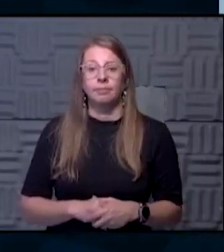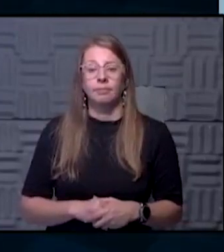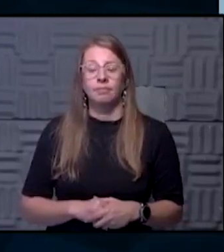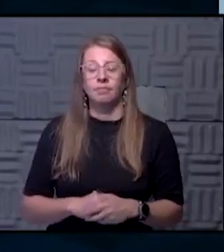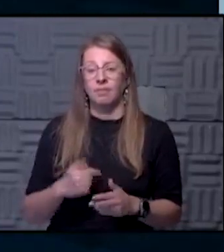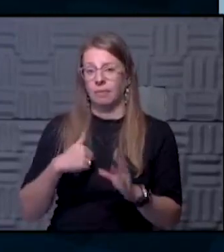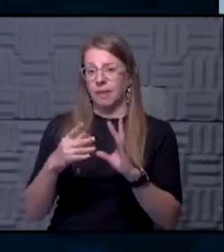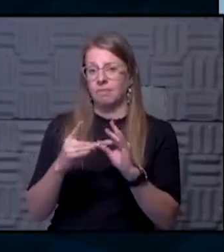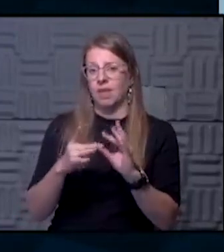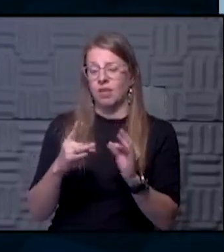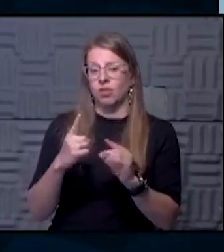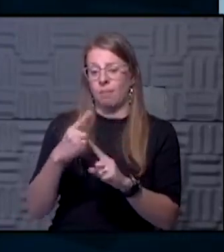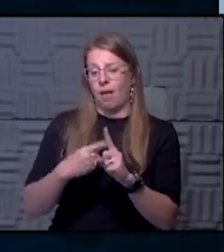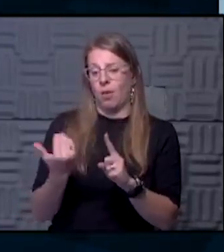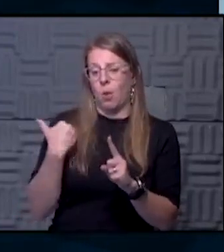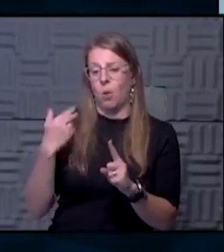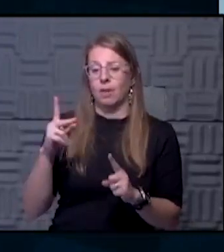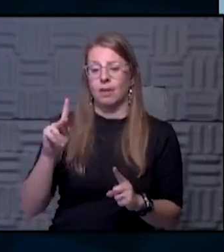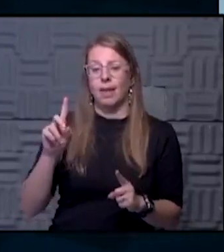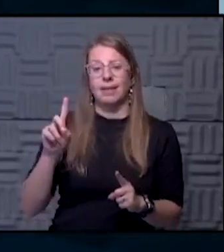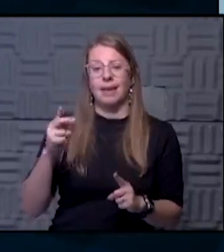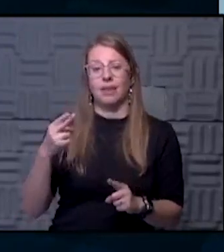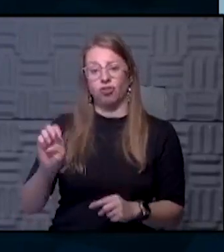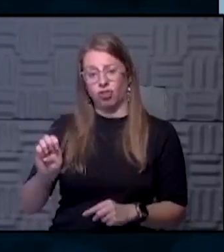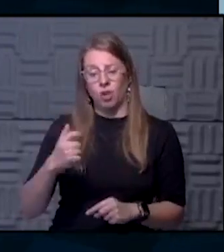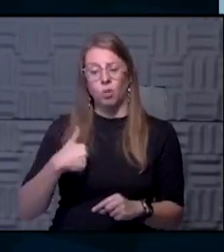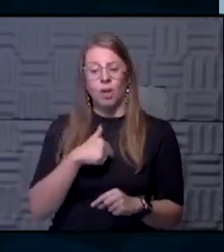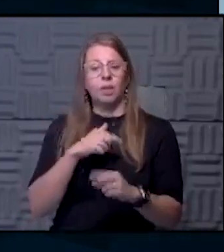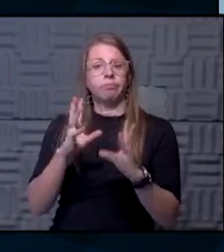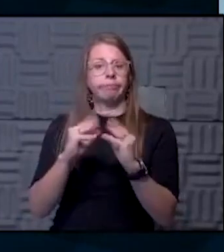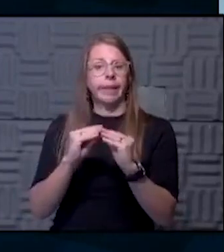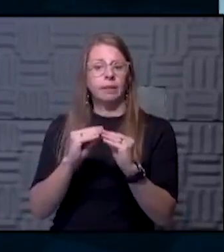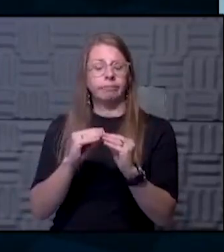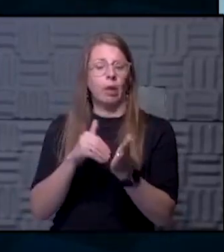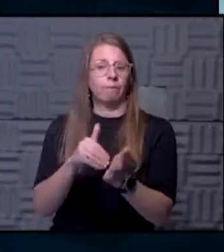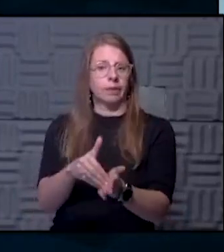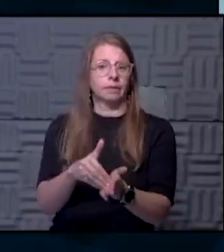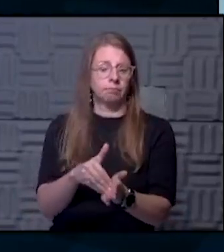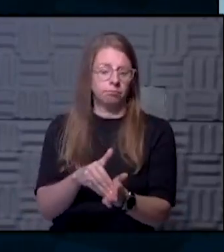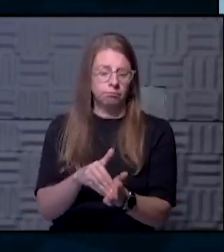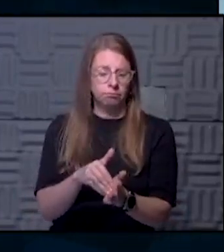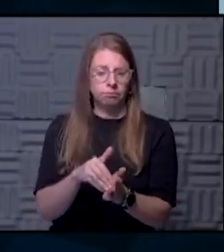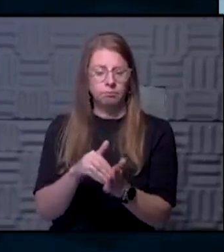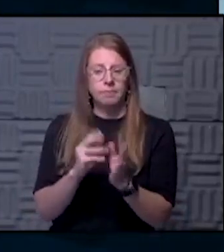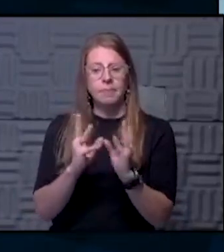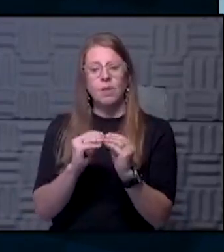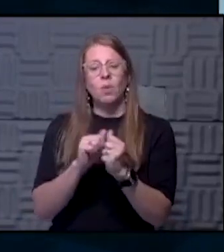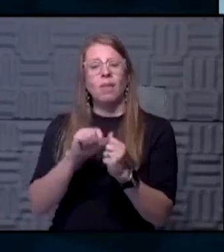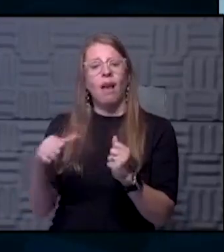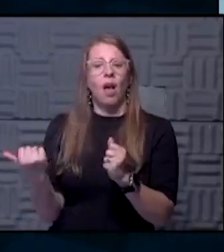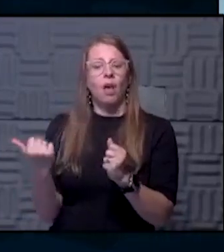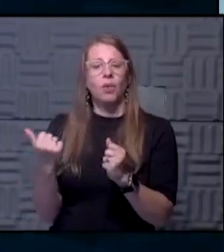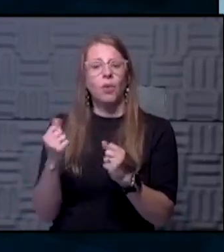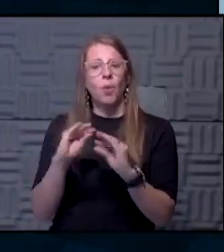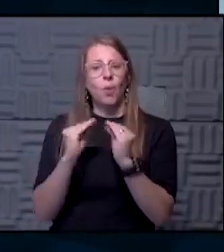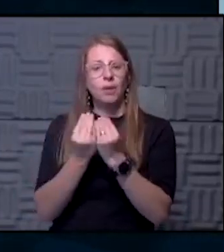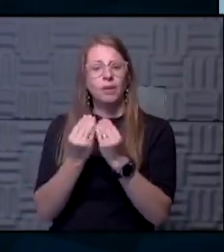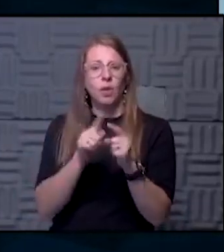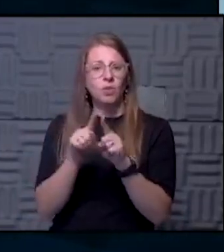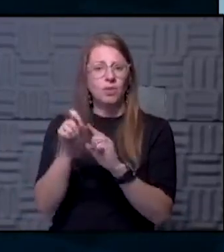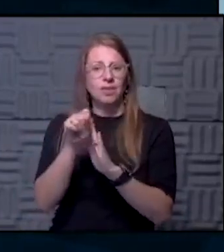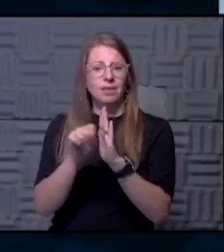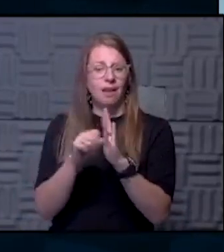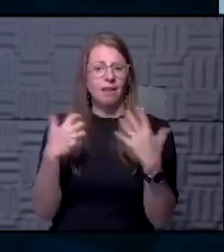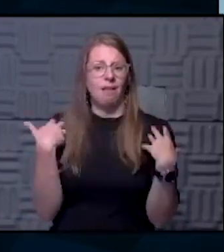As I mentioned a month ago, KDHE, we meet regularly. We're meeting with a lot of other organizations, including the state